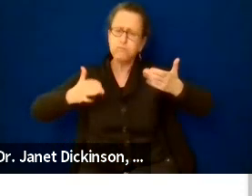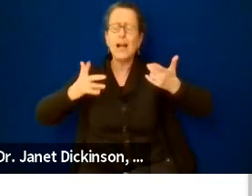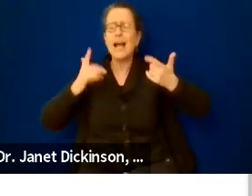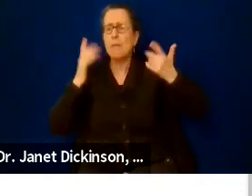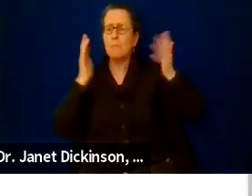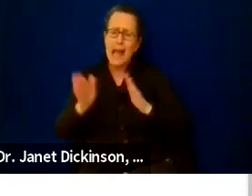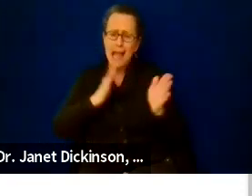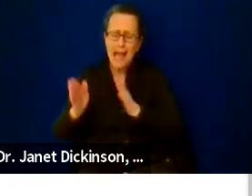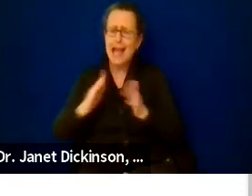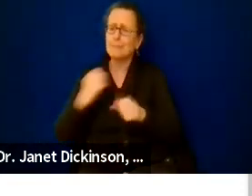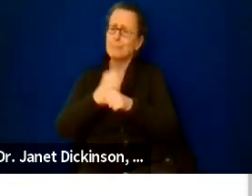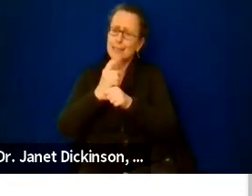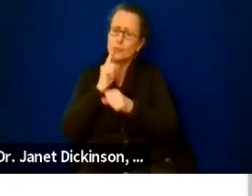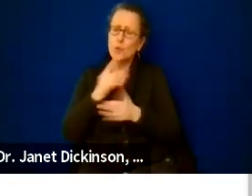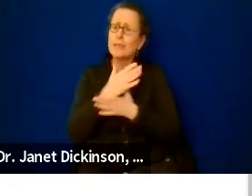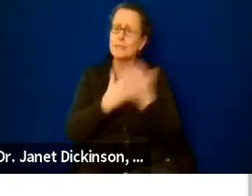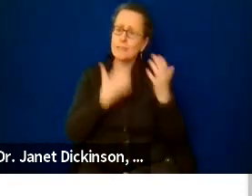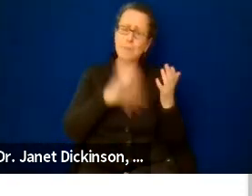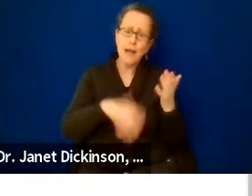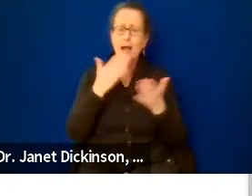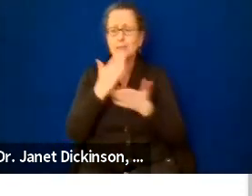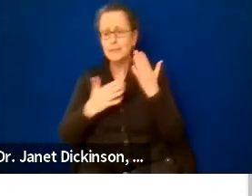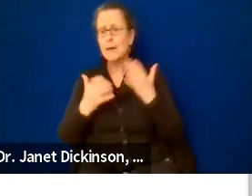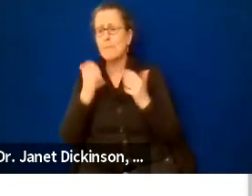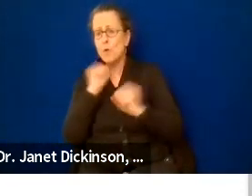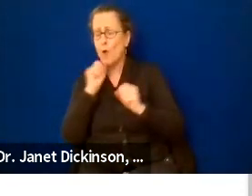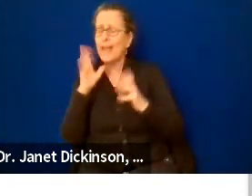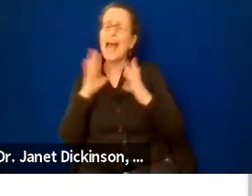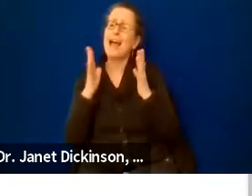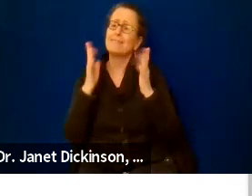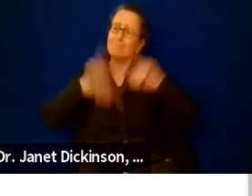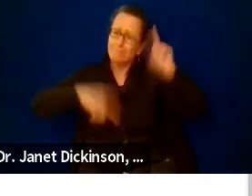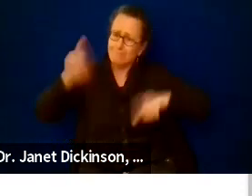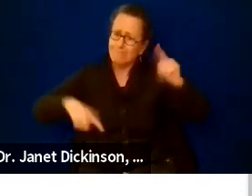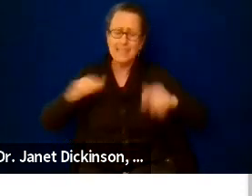to have at their access every single day.